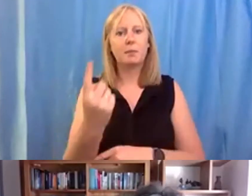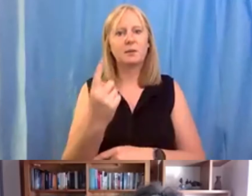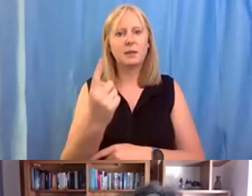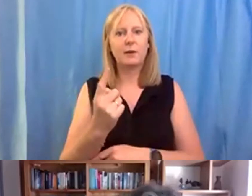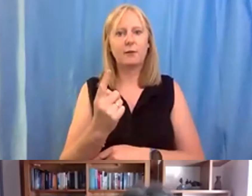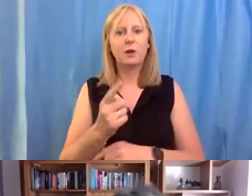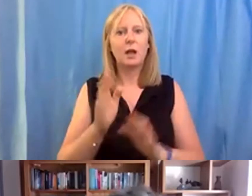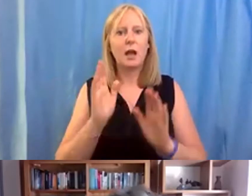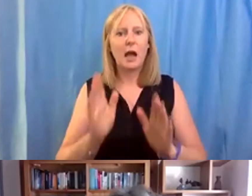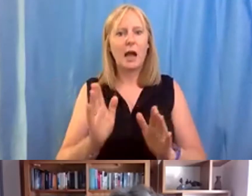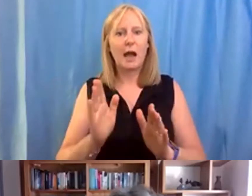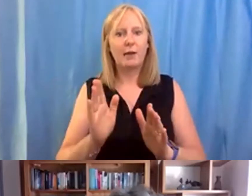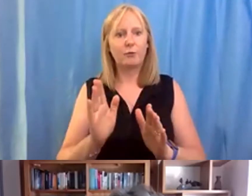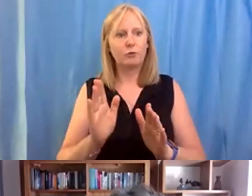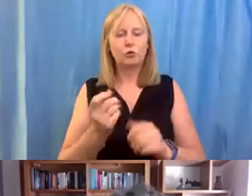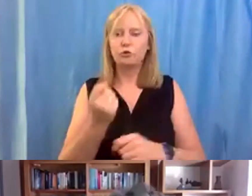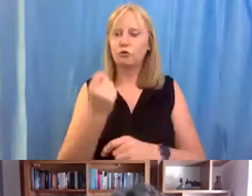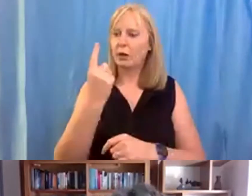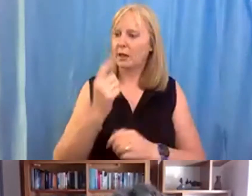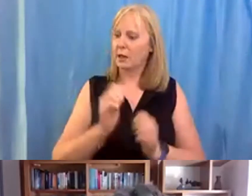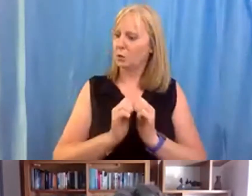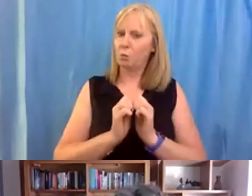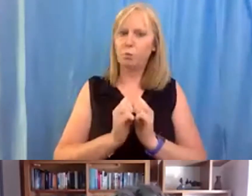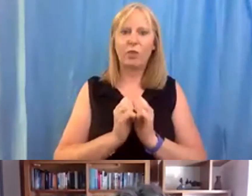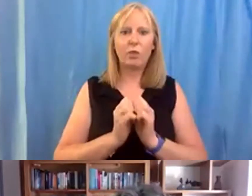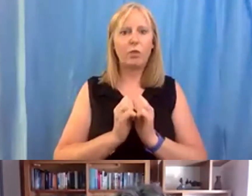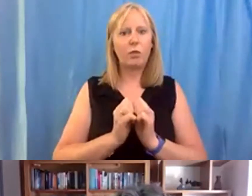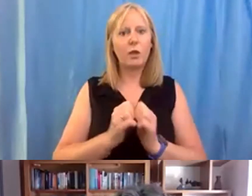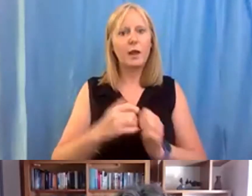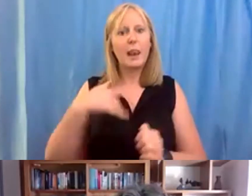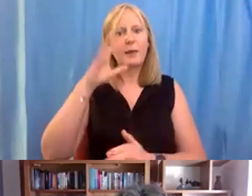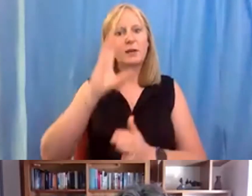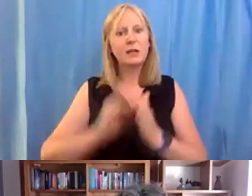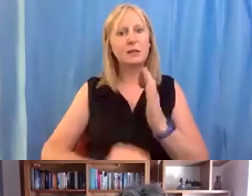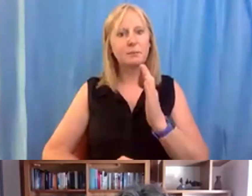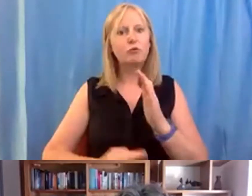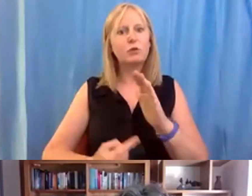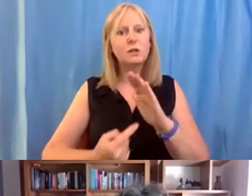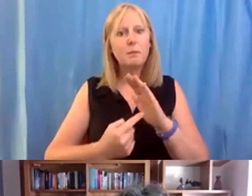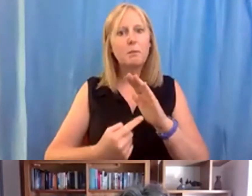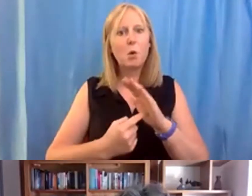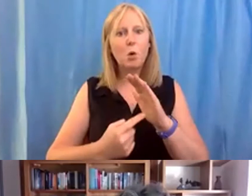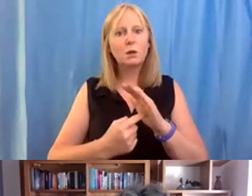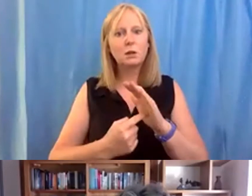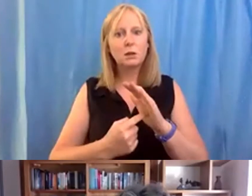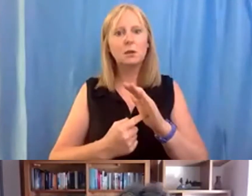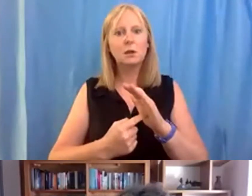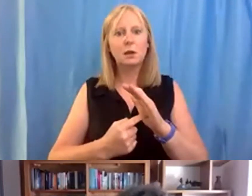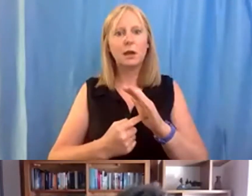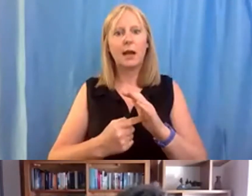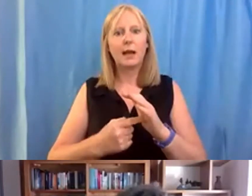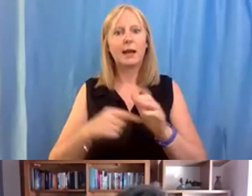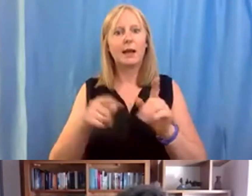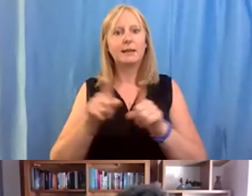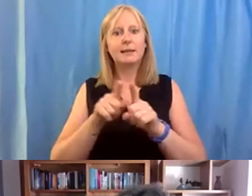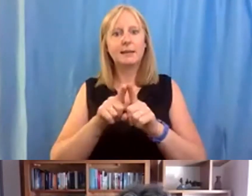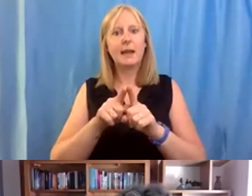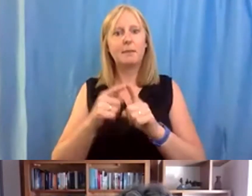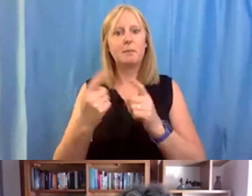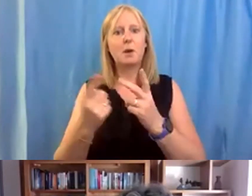and realise their own worth, in that lived experience is just as important as perhaps an academic